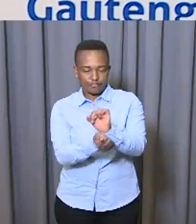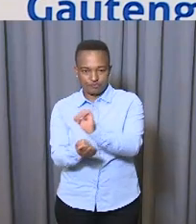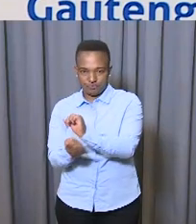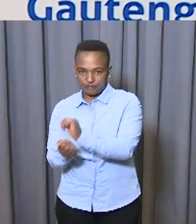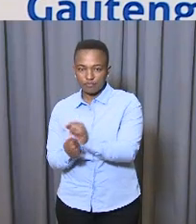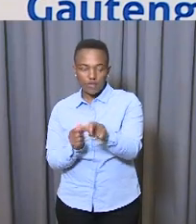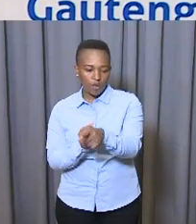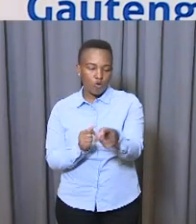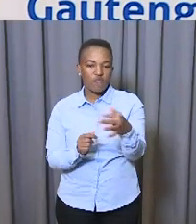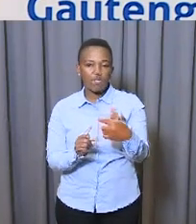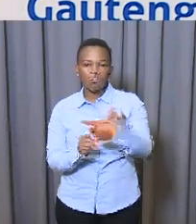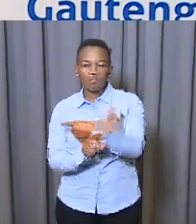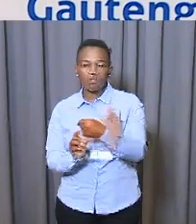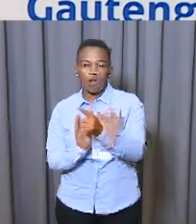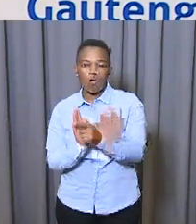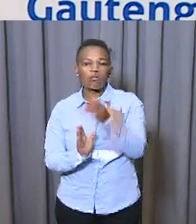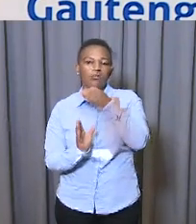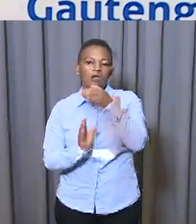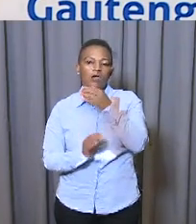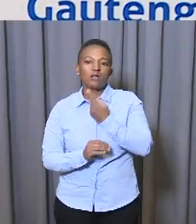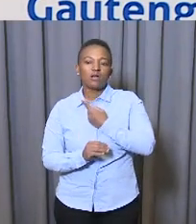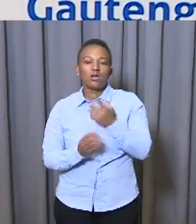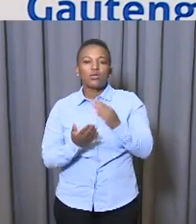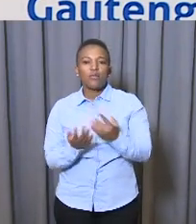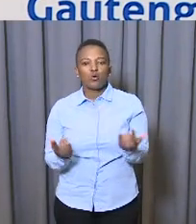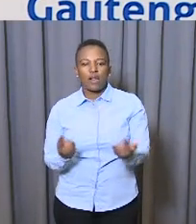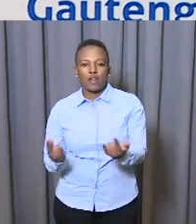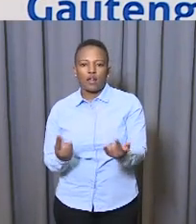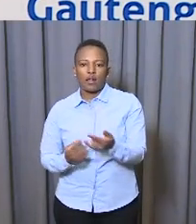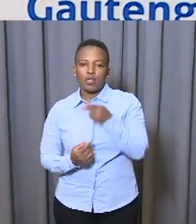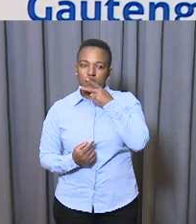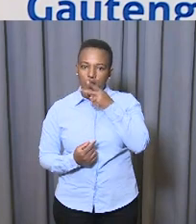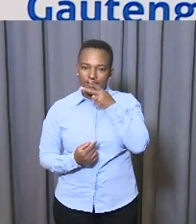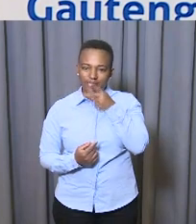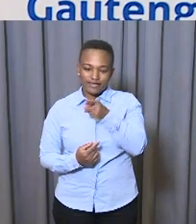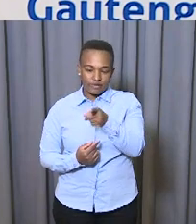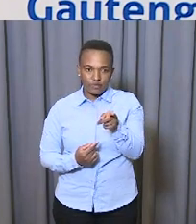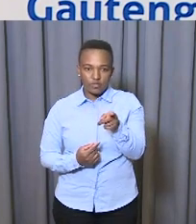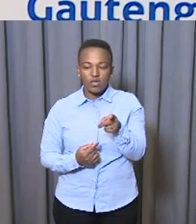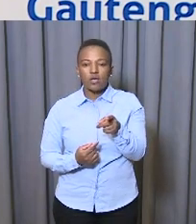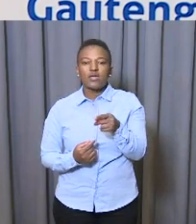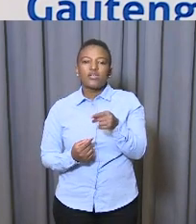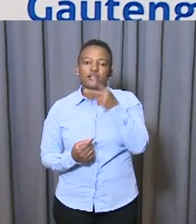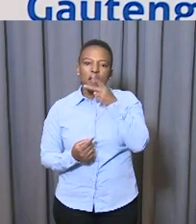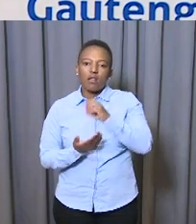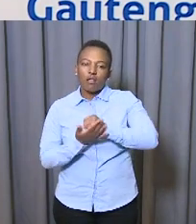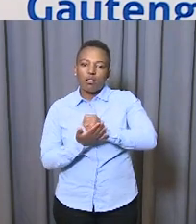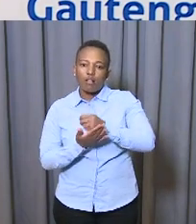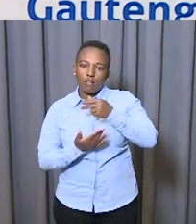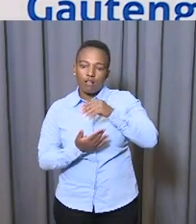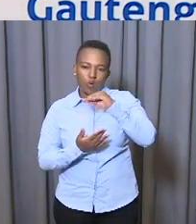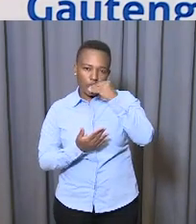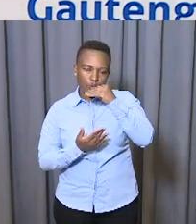that are still are selling illicit cigarette, abathengi sinsango,